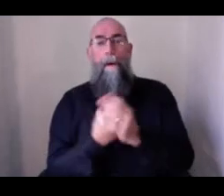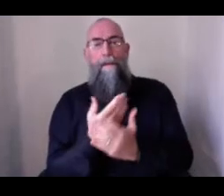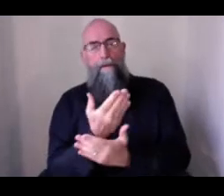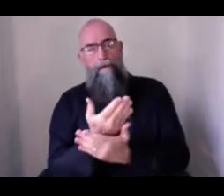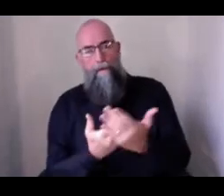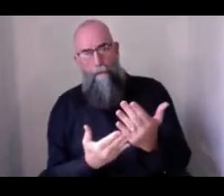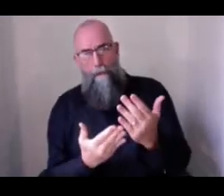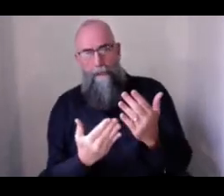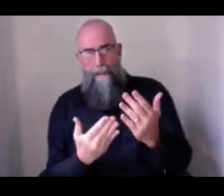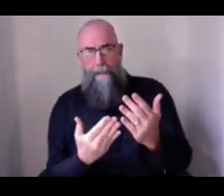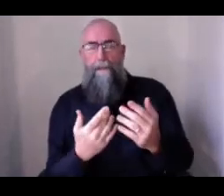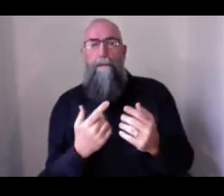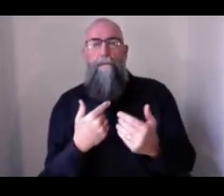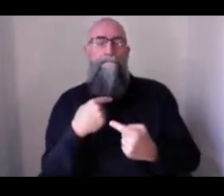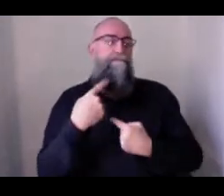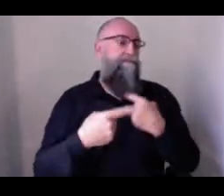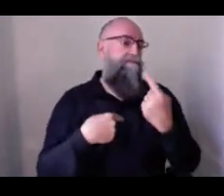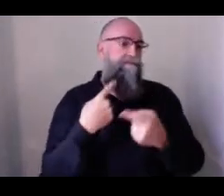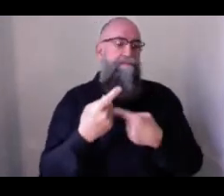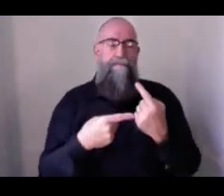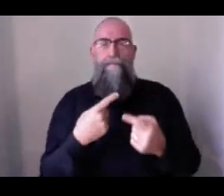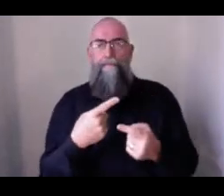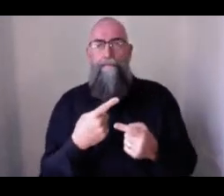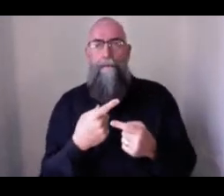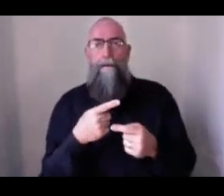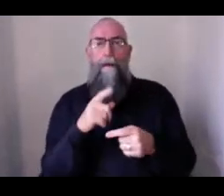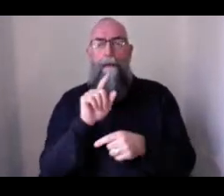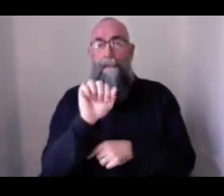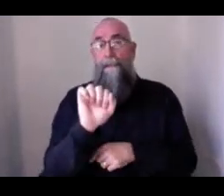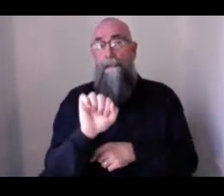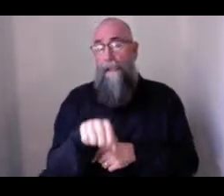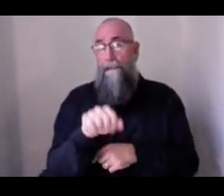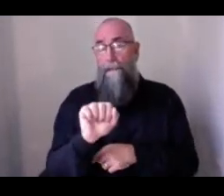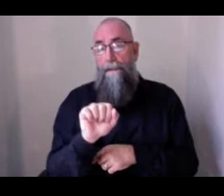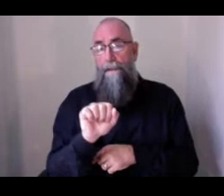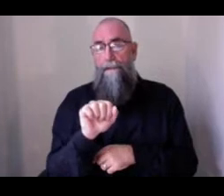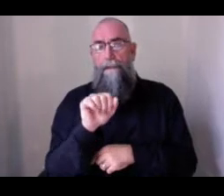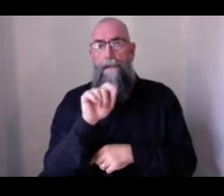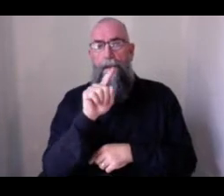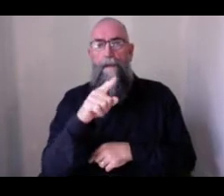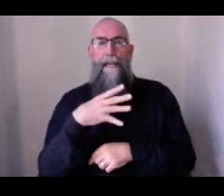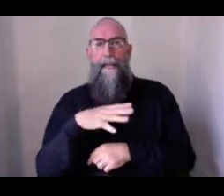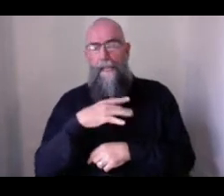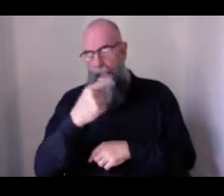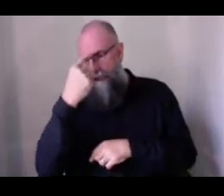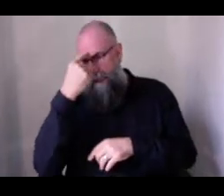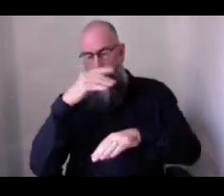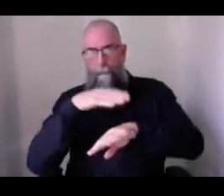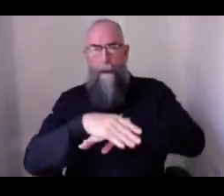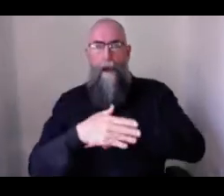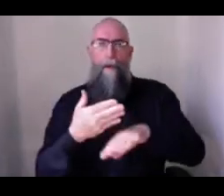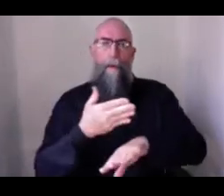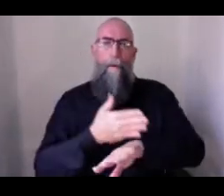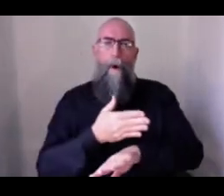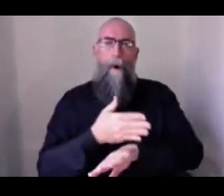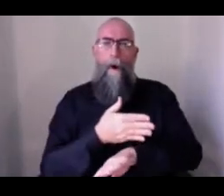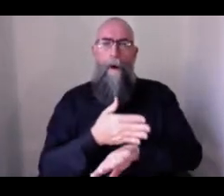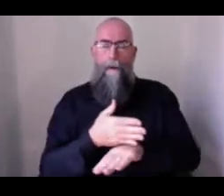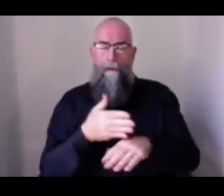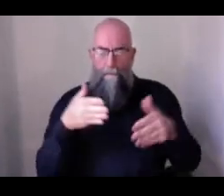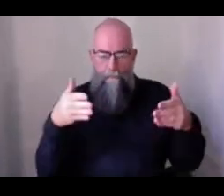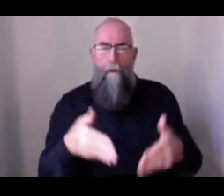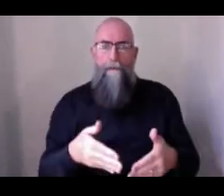fit into the same explanation, because I think at the end of the day, Raymond, I think the primary focus of the work is the music and the